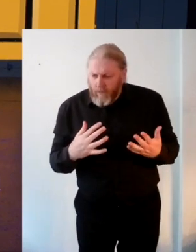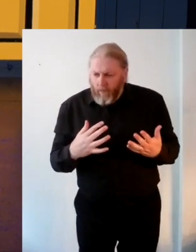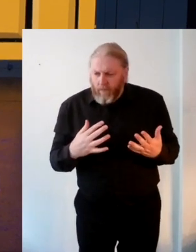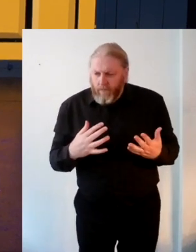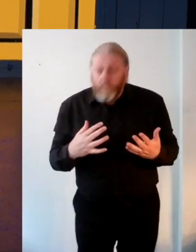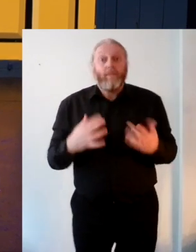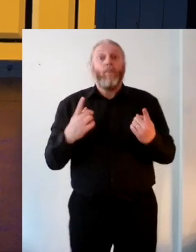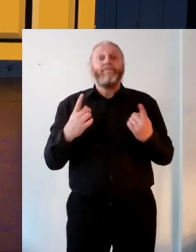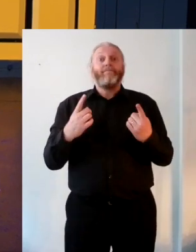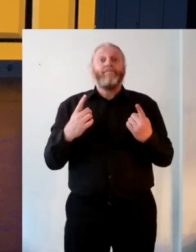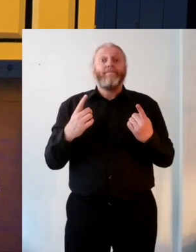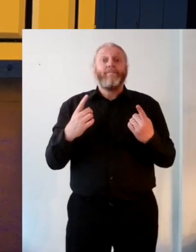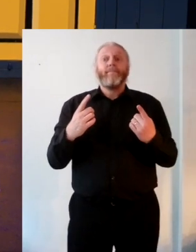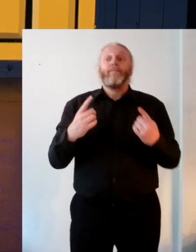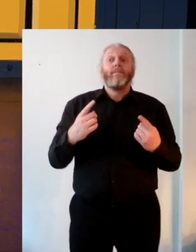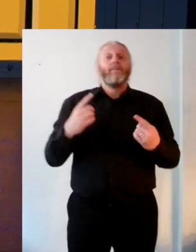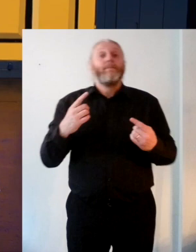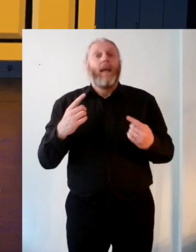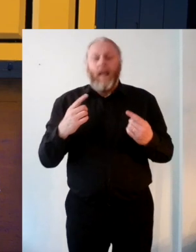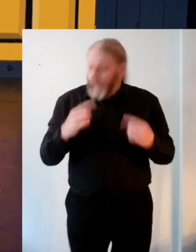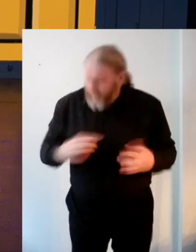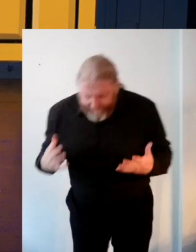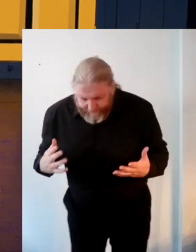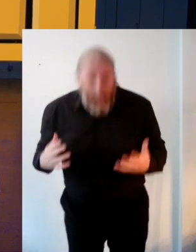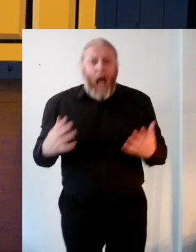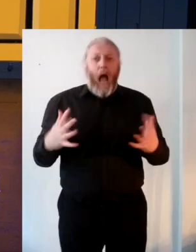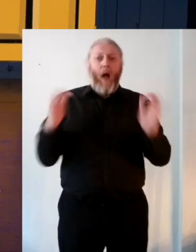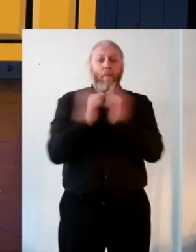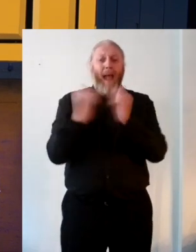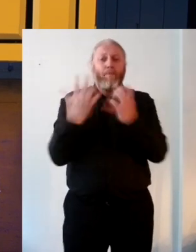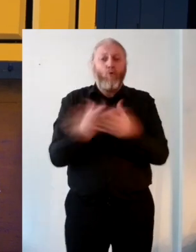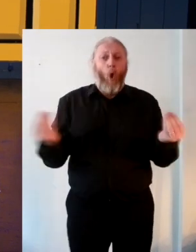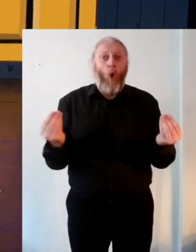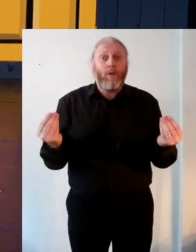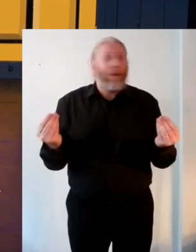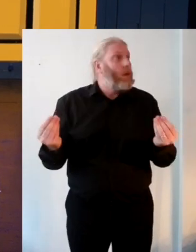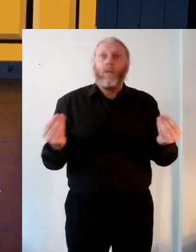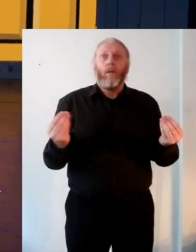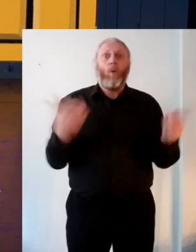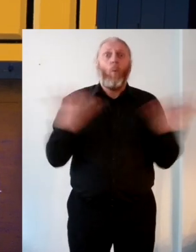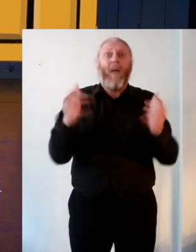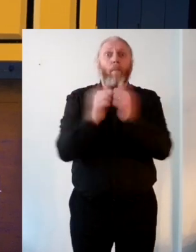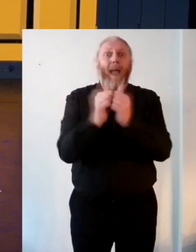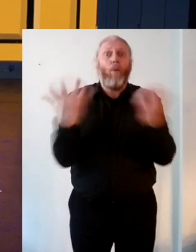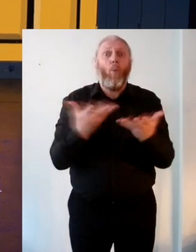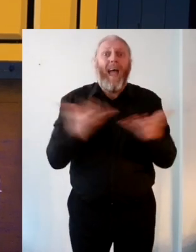Now, as I was saying, the always lots of paper. Oh, the paper's gone! Boys and girls, where did the paper